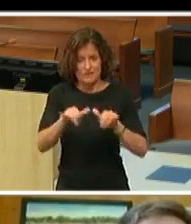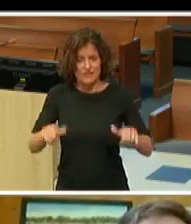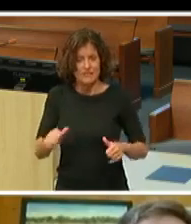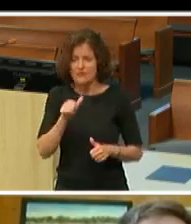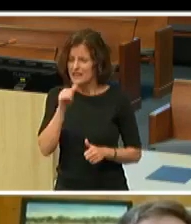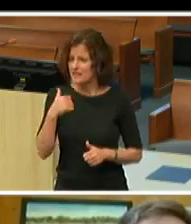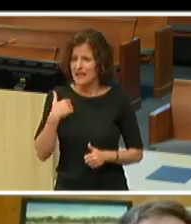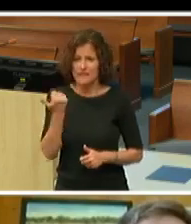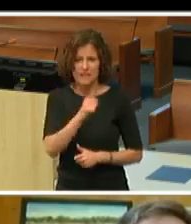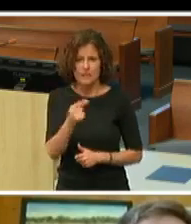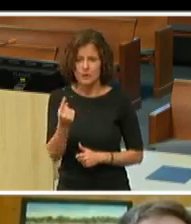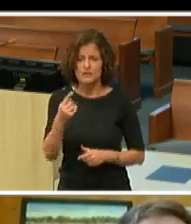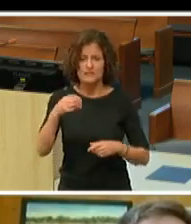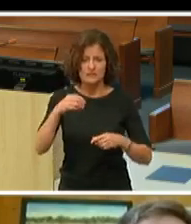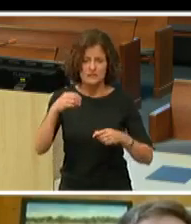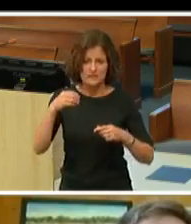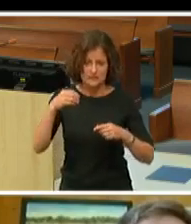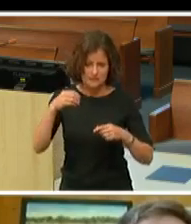in the stores,